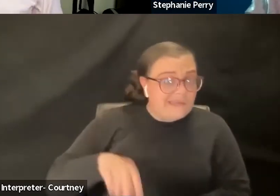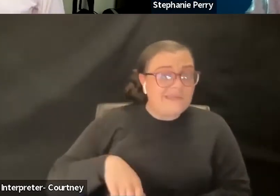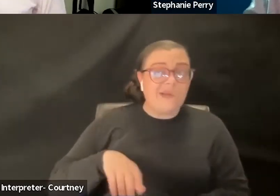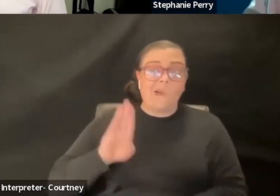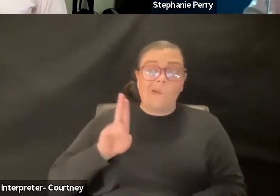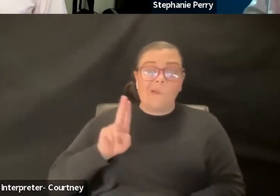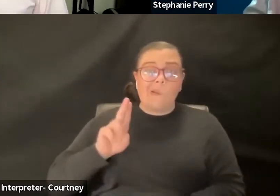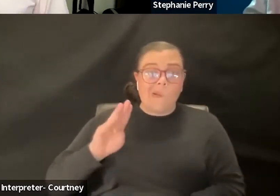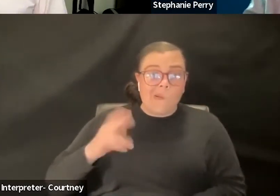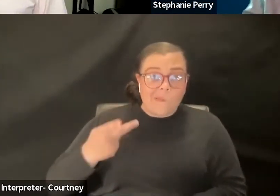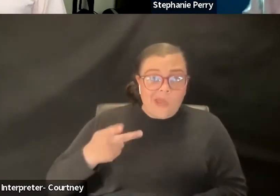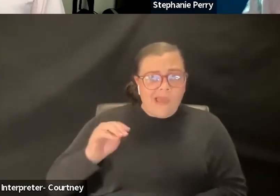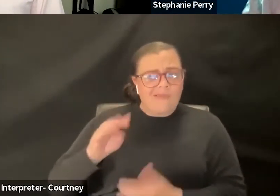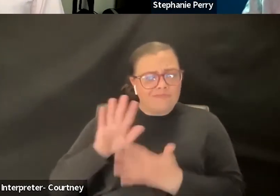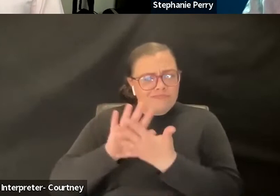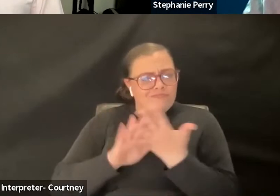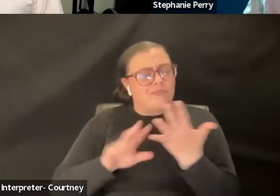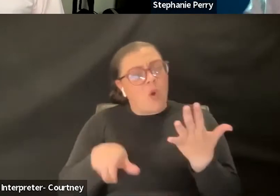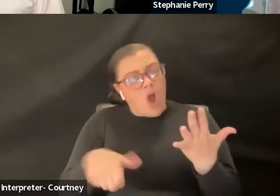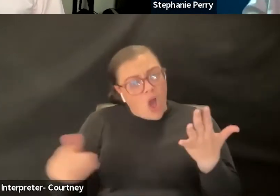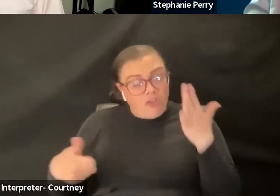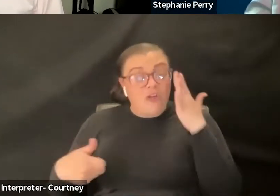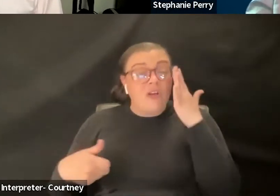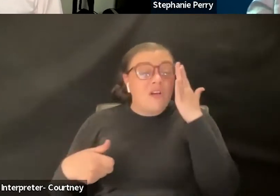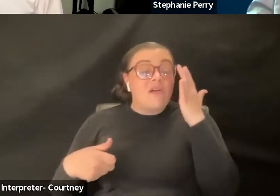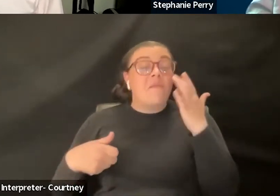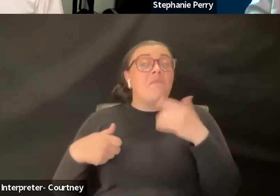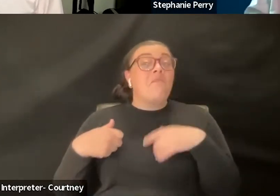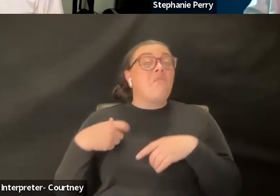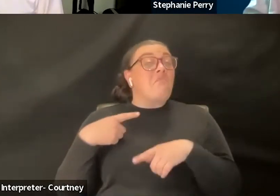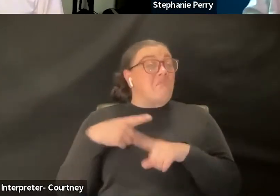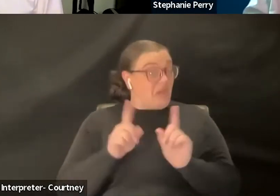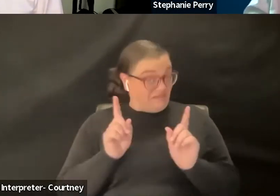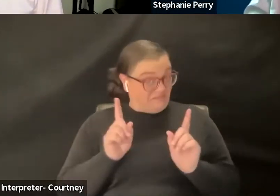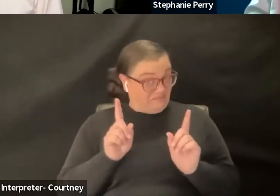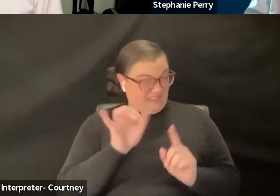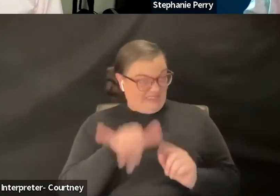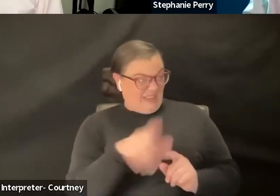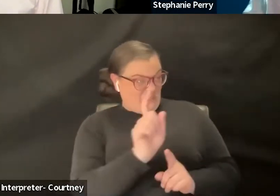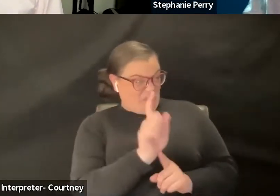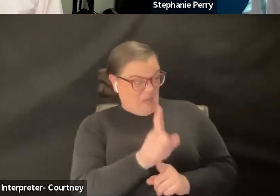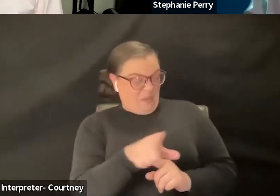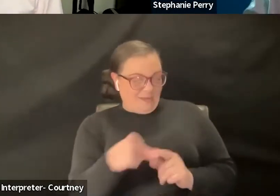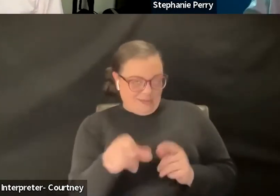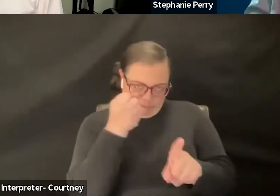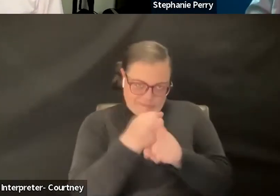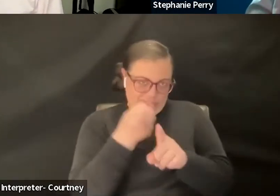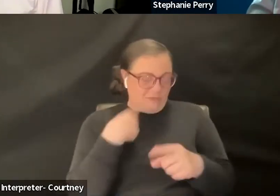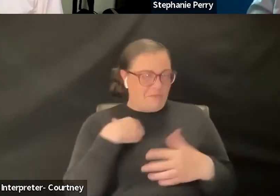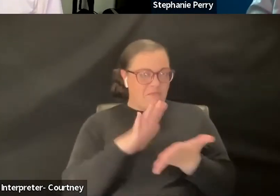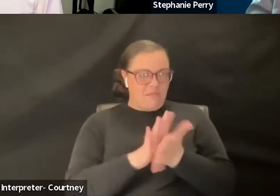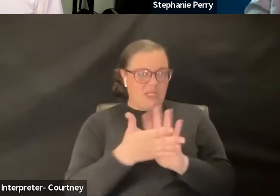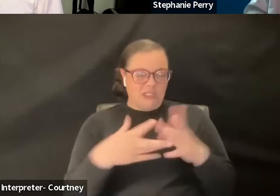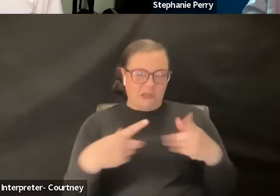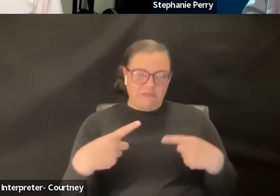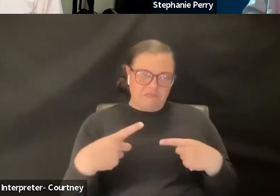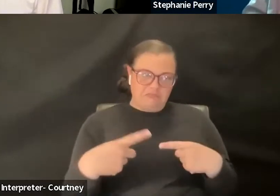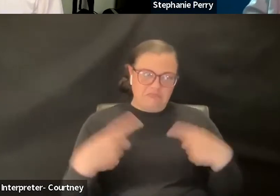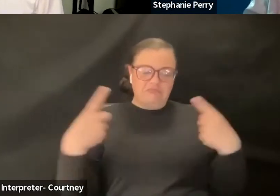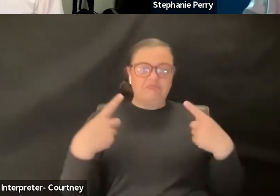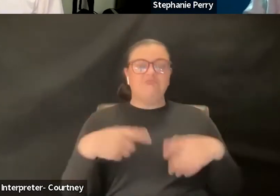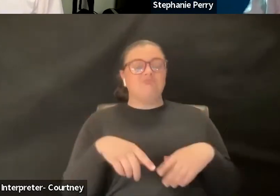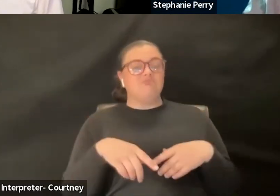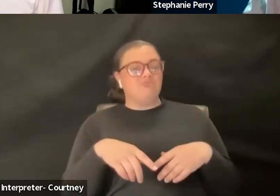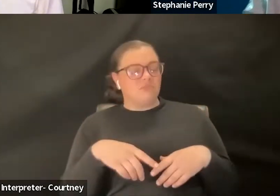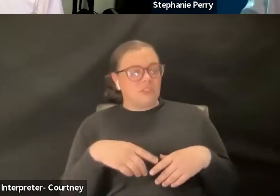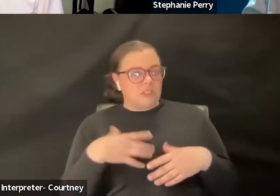potential issues and trying to seek resolution. However, the moment that it turns adversarial or hostile, that's